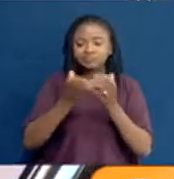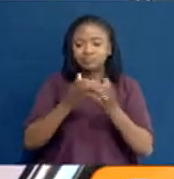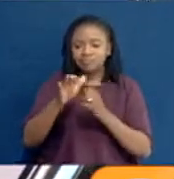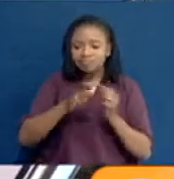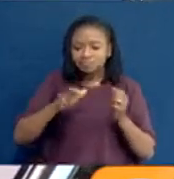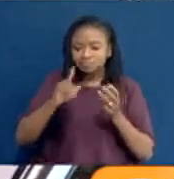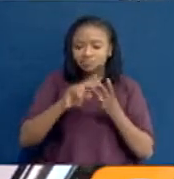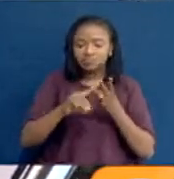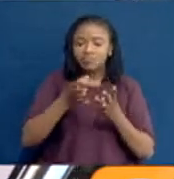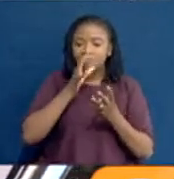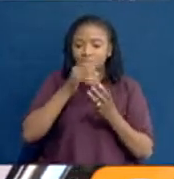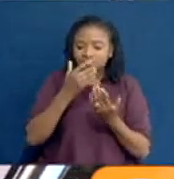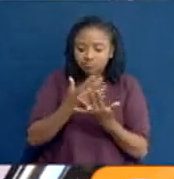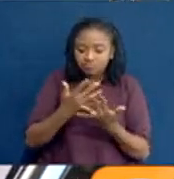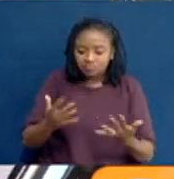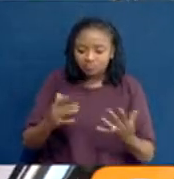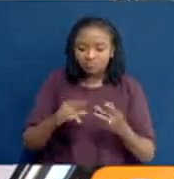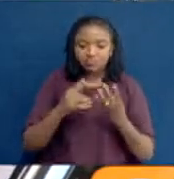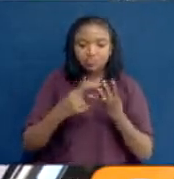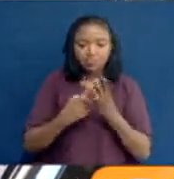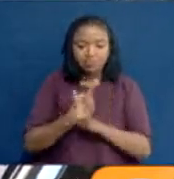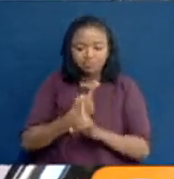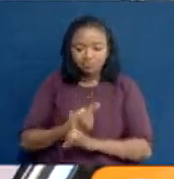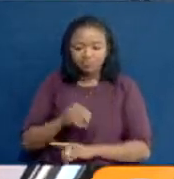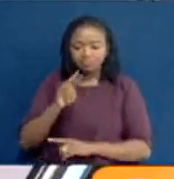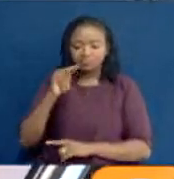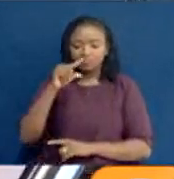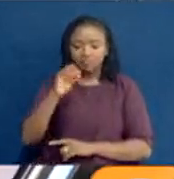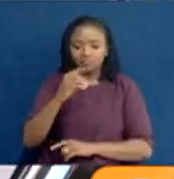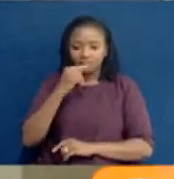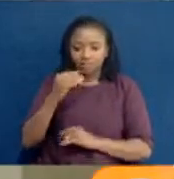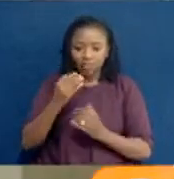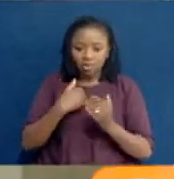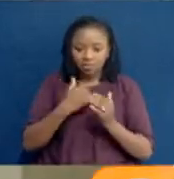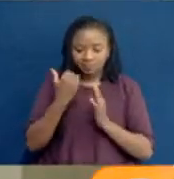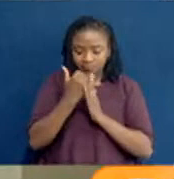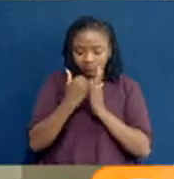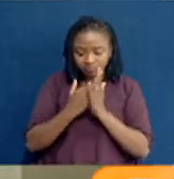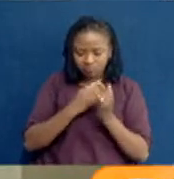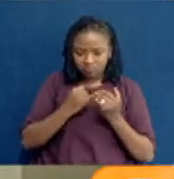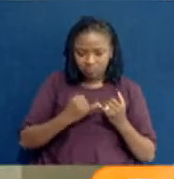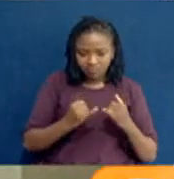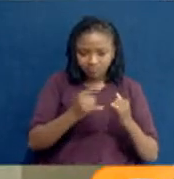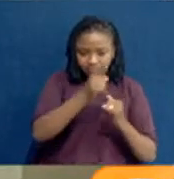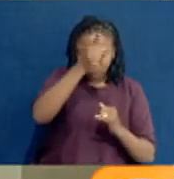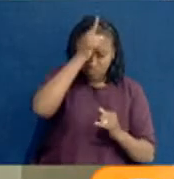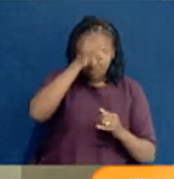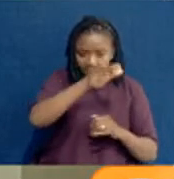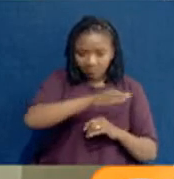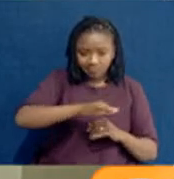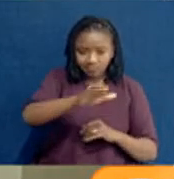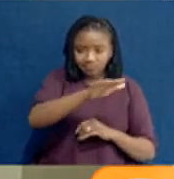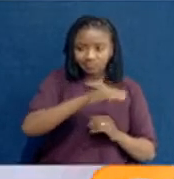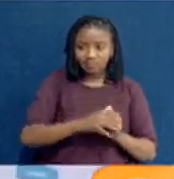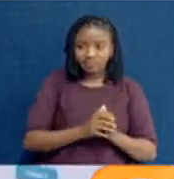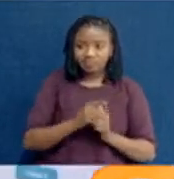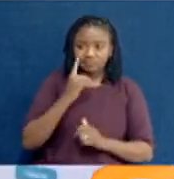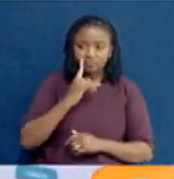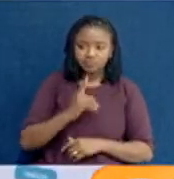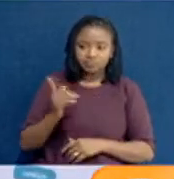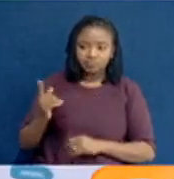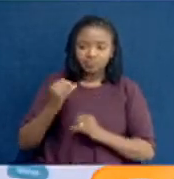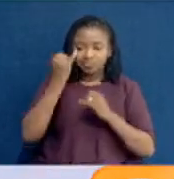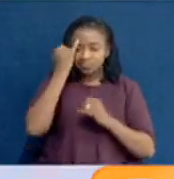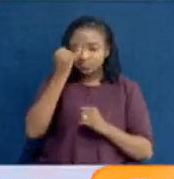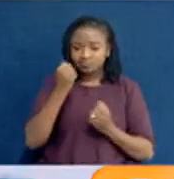water utilities, or even NGOs implementing projects in rural areas. Imagine driving a car without a fraction of fuel gauge.